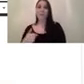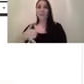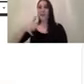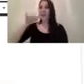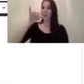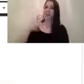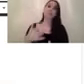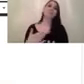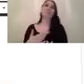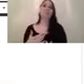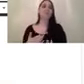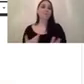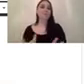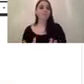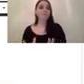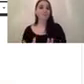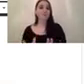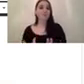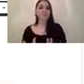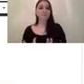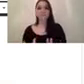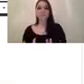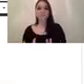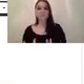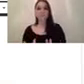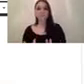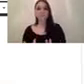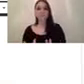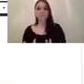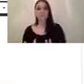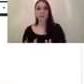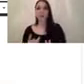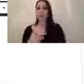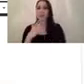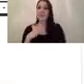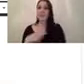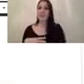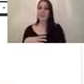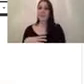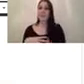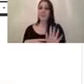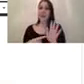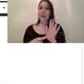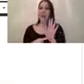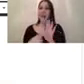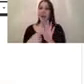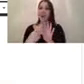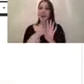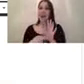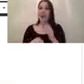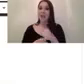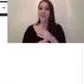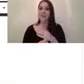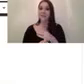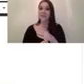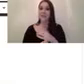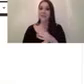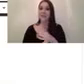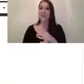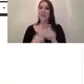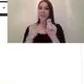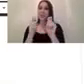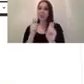Maybe you don't need a varifocal lens, you just need a lens that actually can be tuned in the